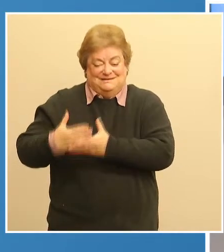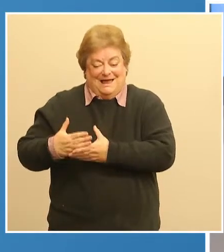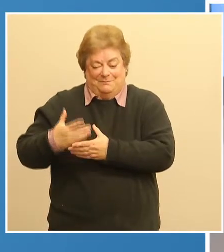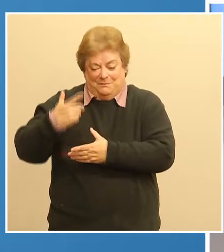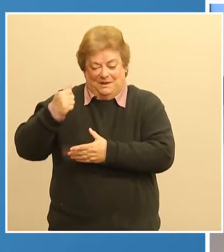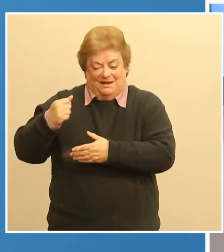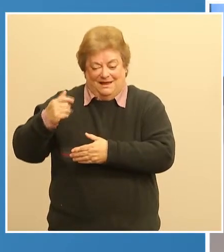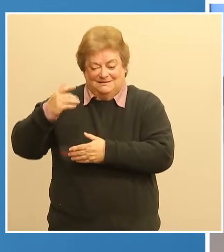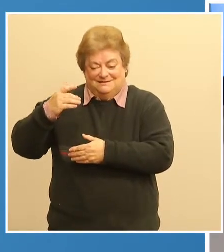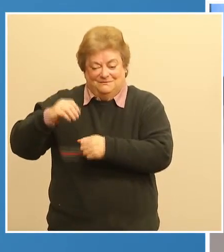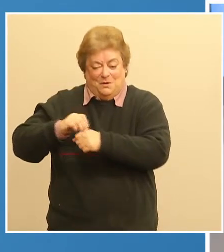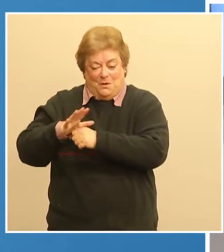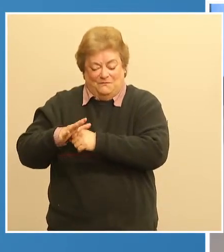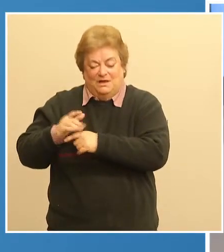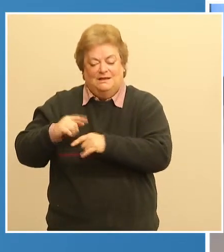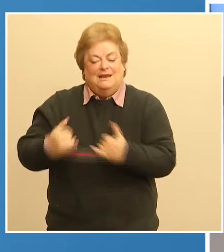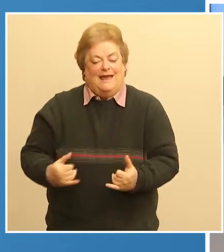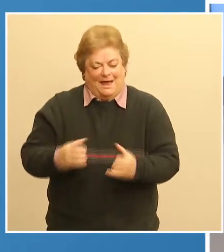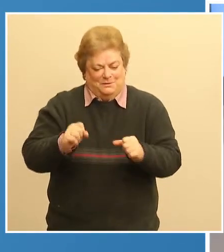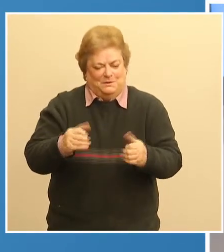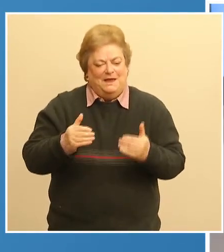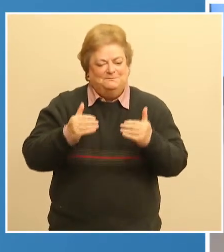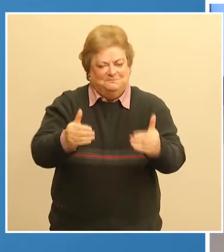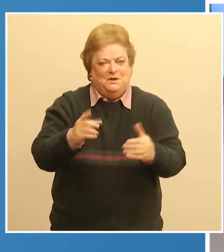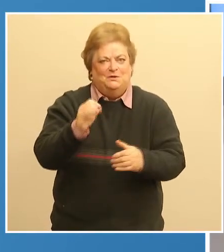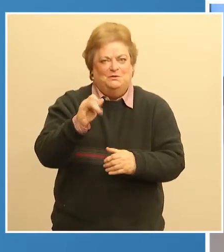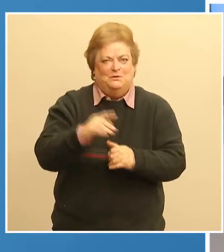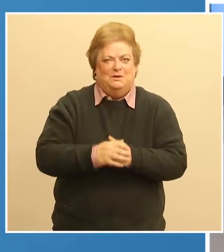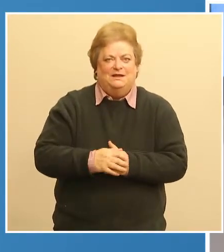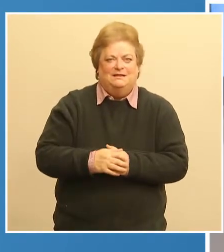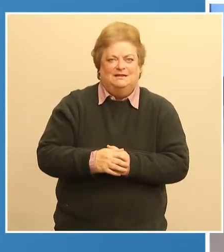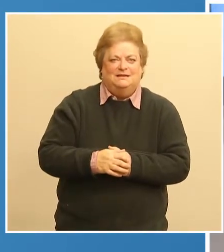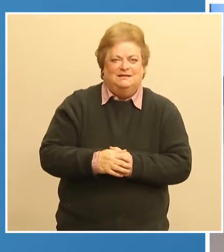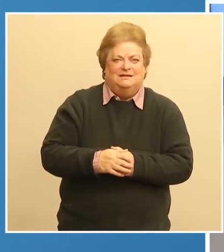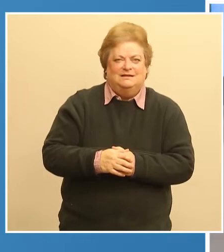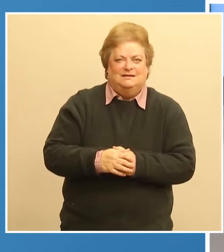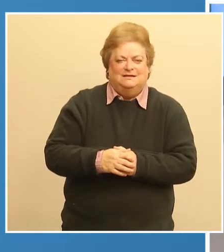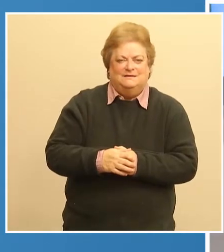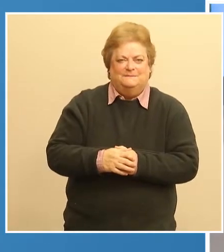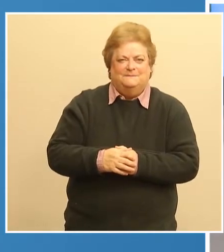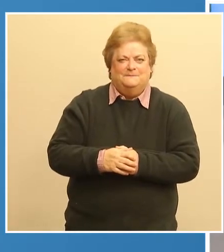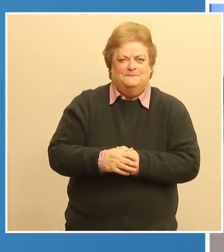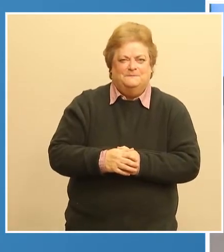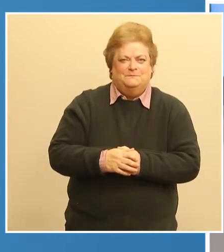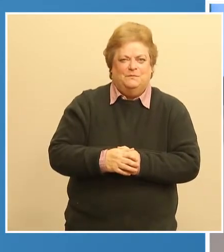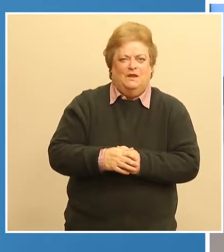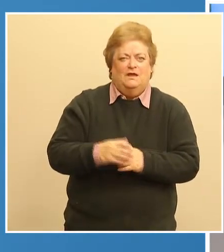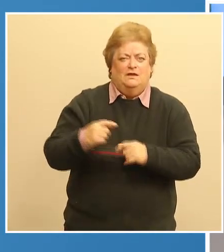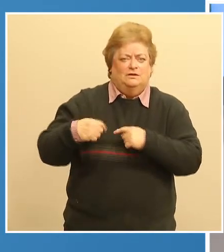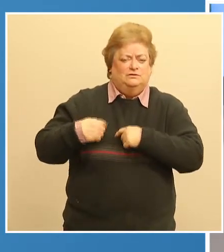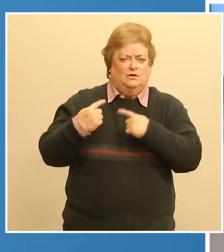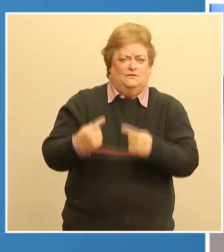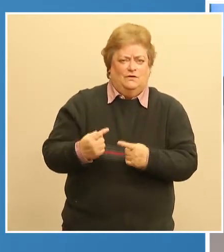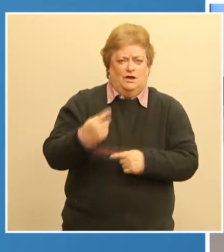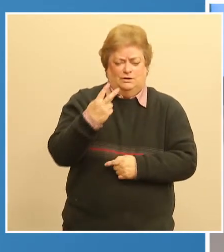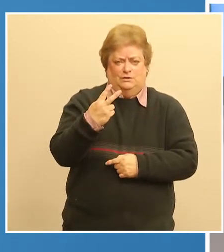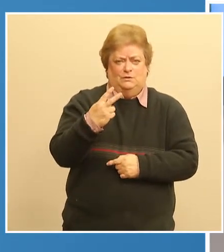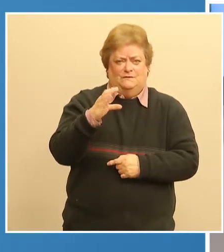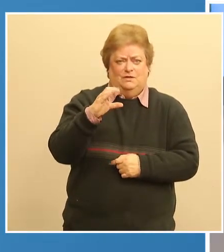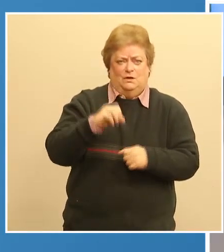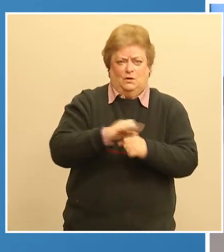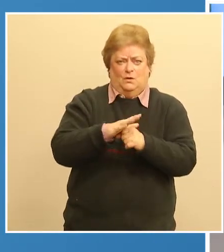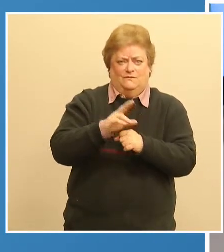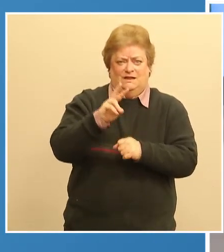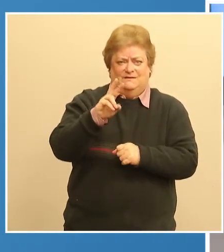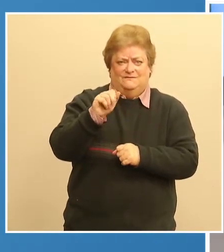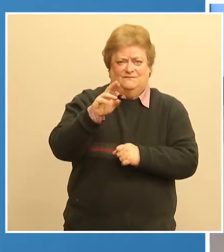fully vaccinated also should provide some protection against COVID-19 variants. So far, 2 of the COVID-19